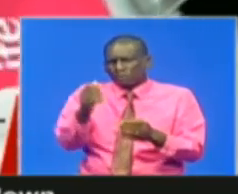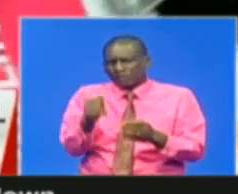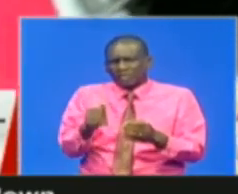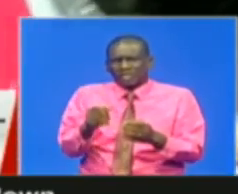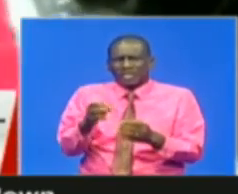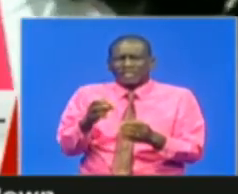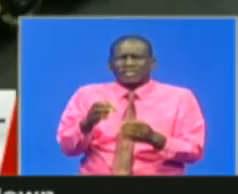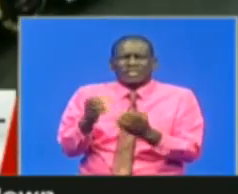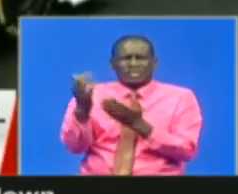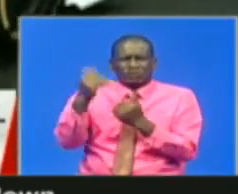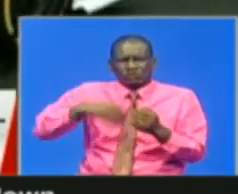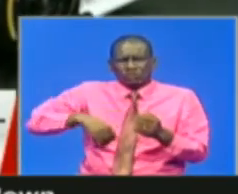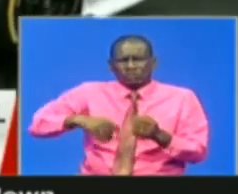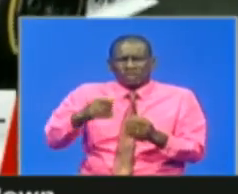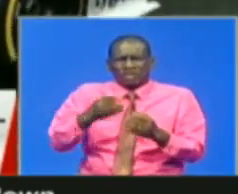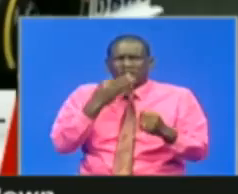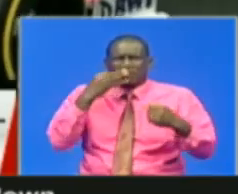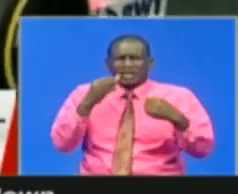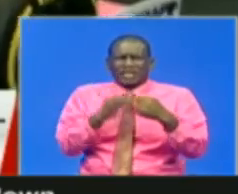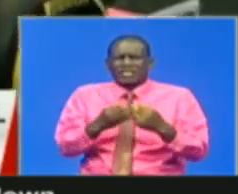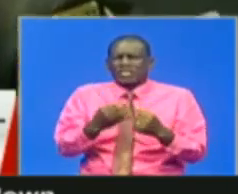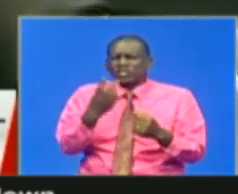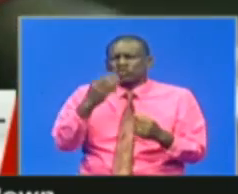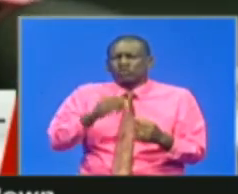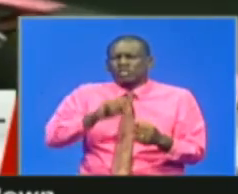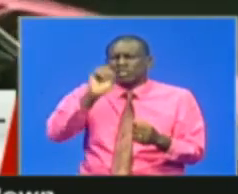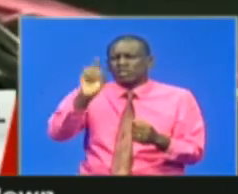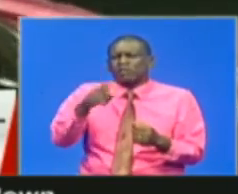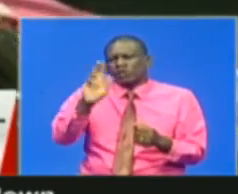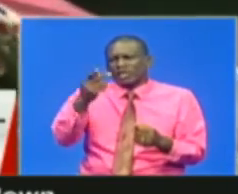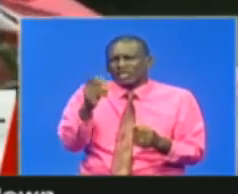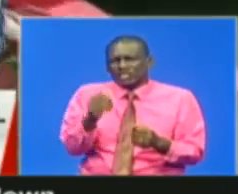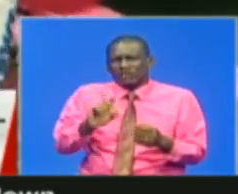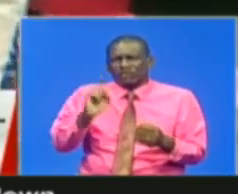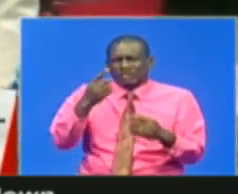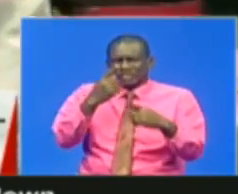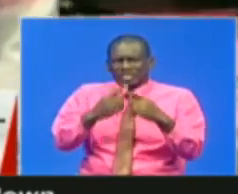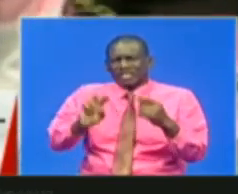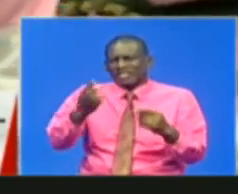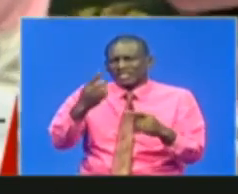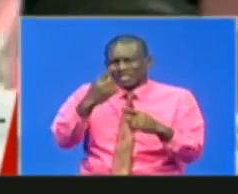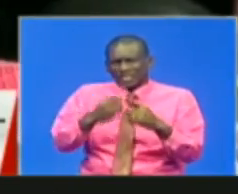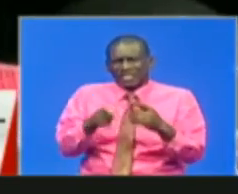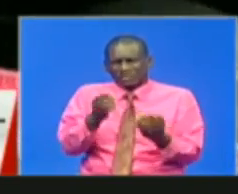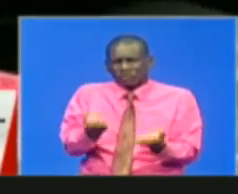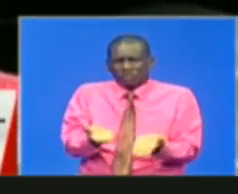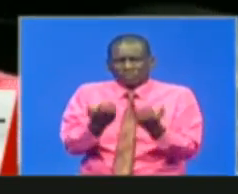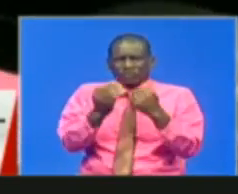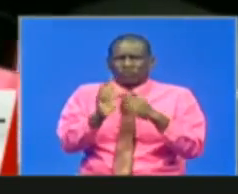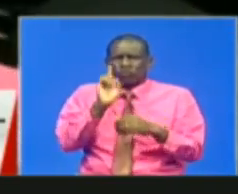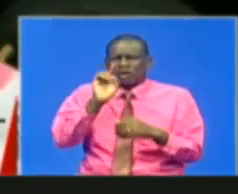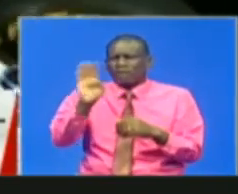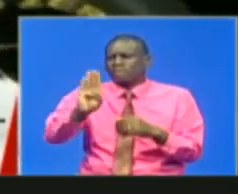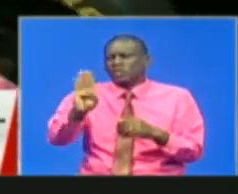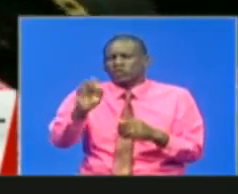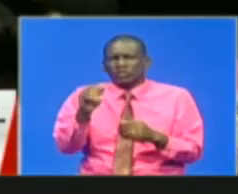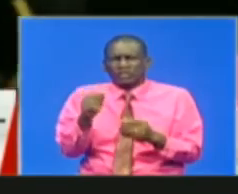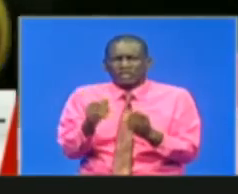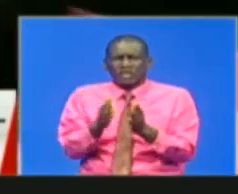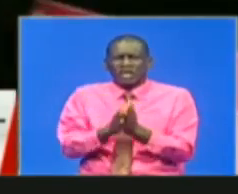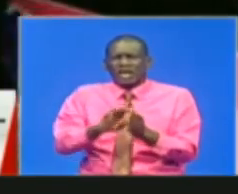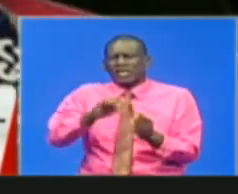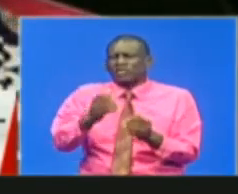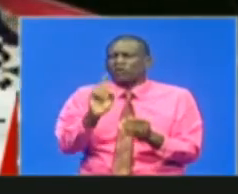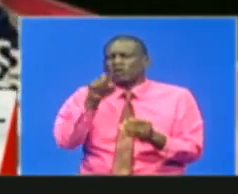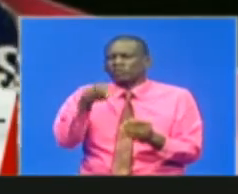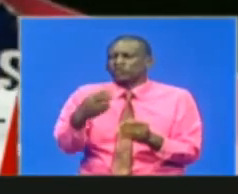subsidized rate of 812 million Kenyan shillings for its first year. In the second year, this will rise to 1 billion shillings and a further